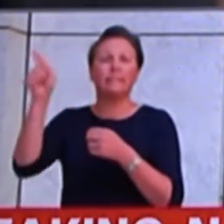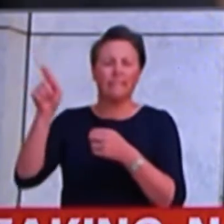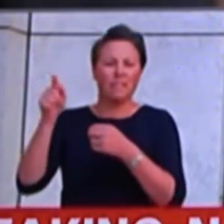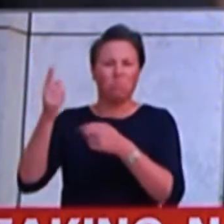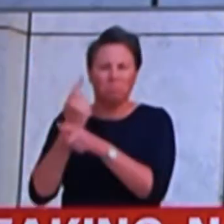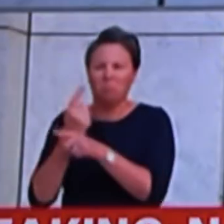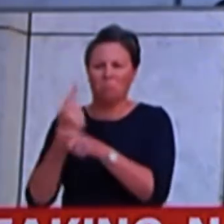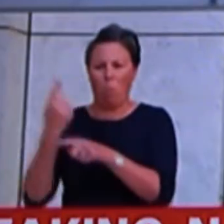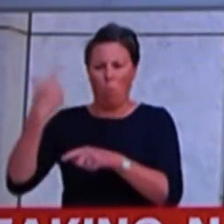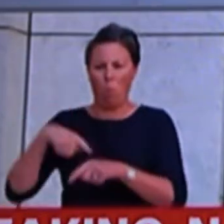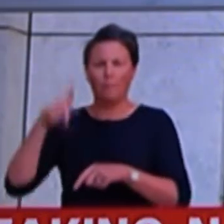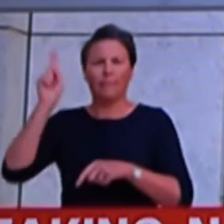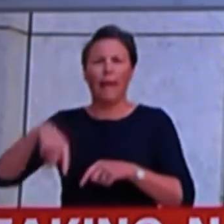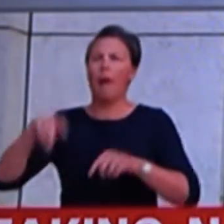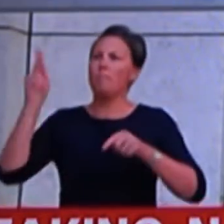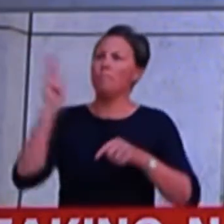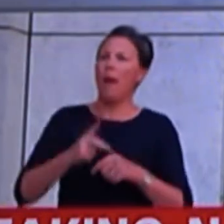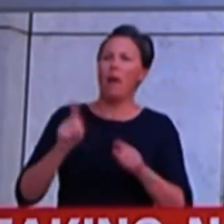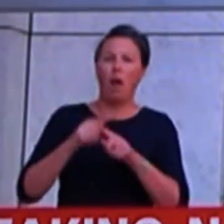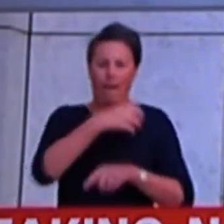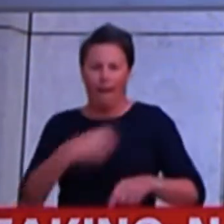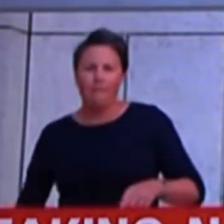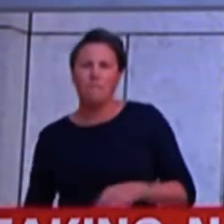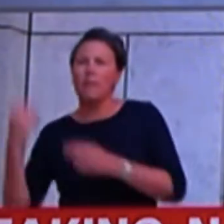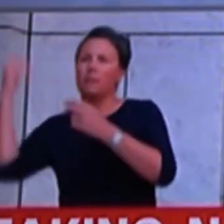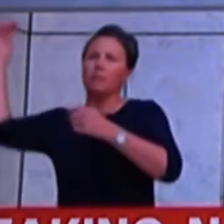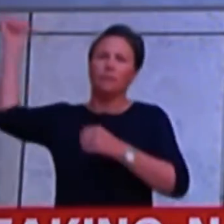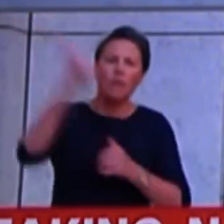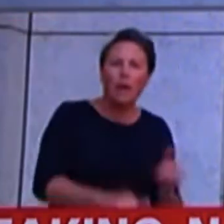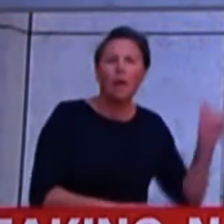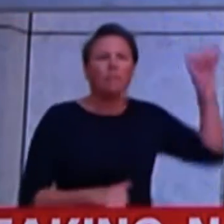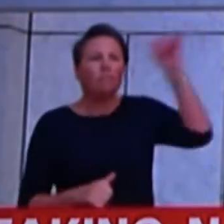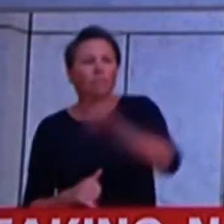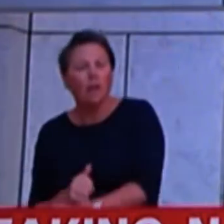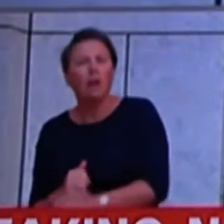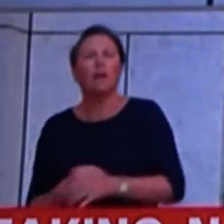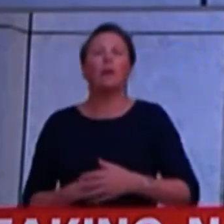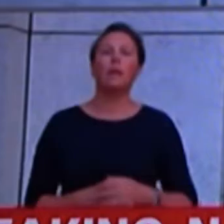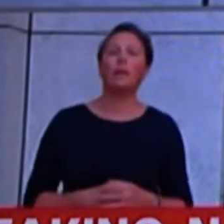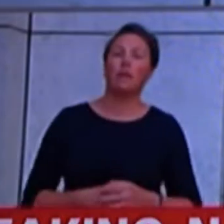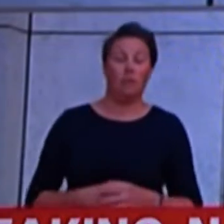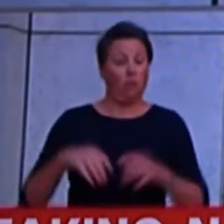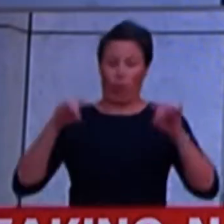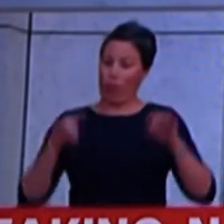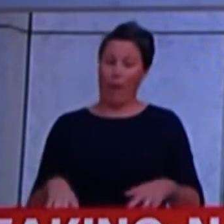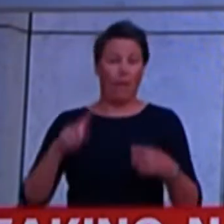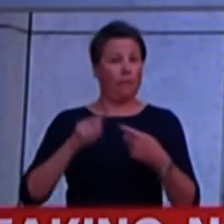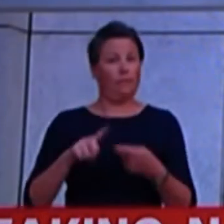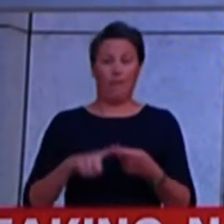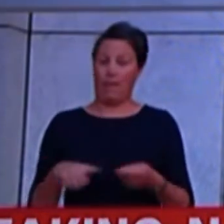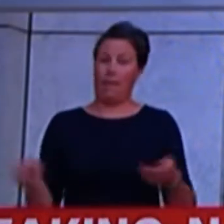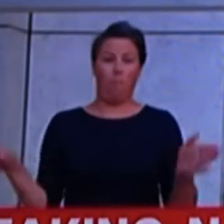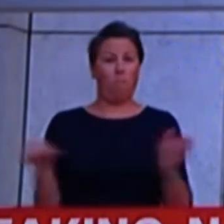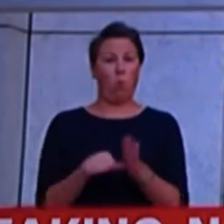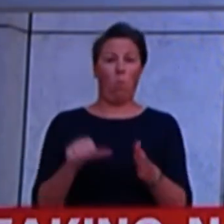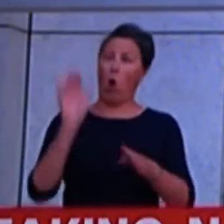to it? We've just rolled over again the travel restrictions that we currently have both in place, both outbound and inbound, and we have no plans